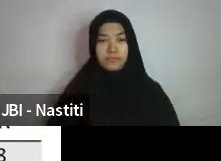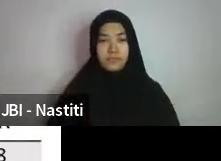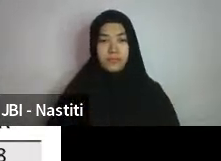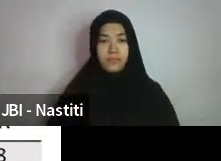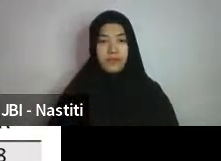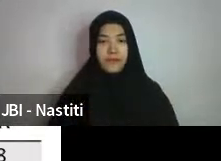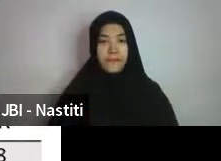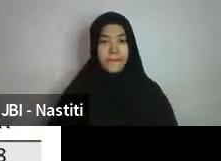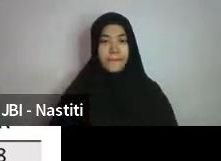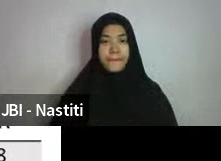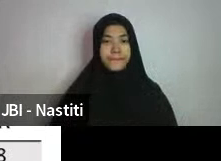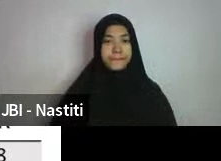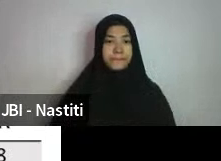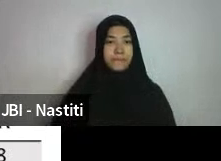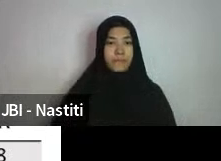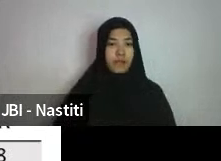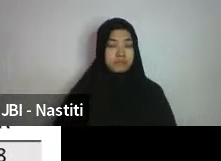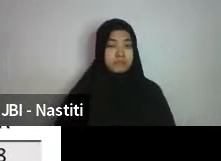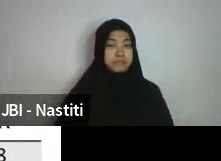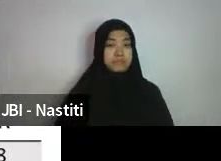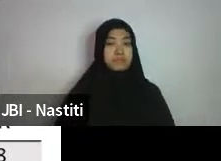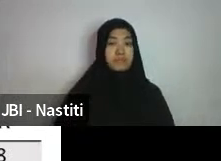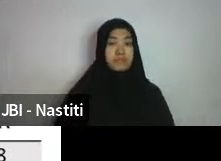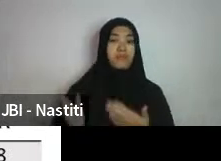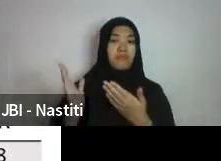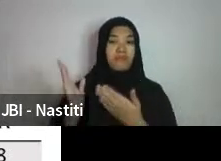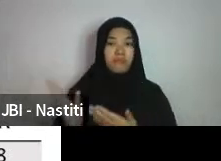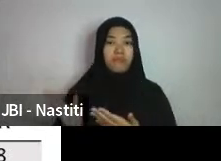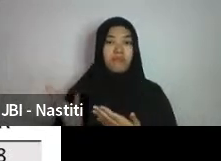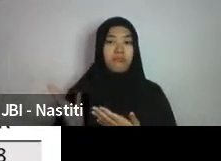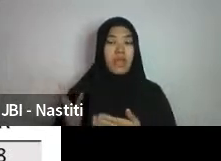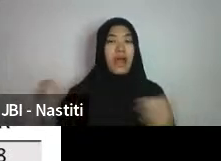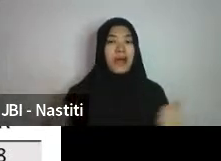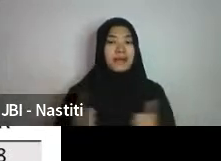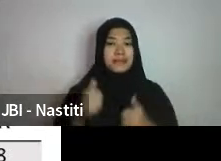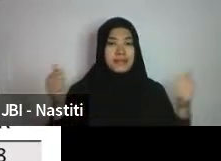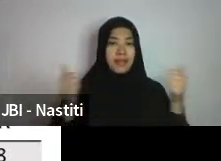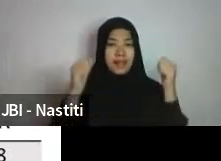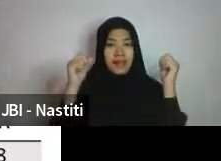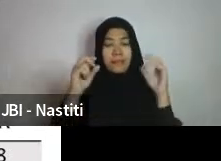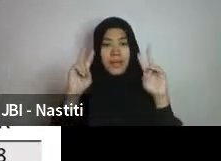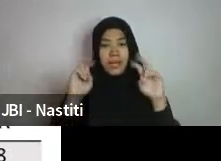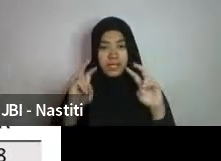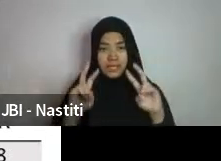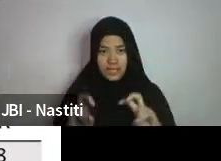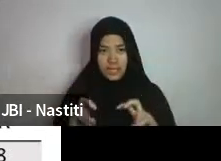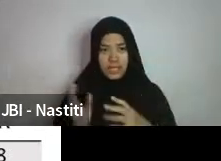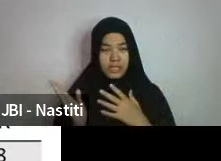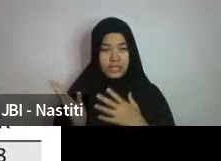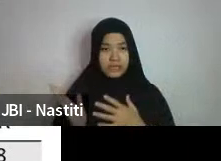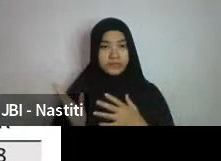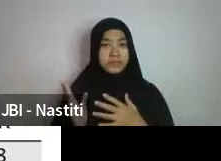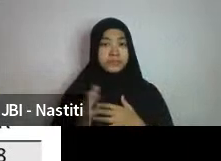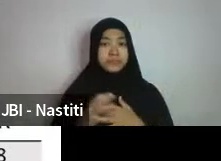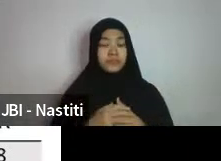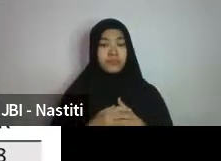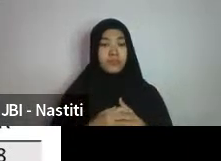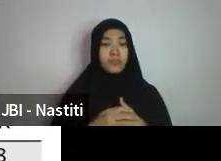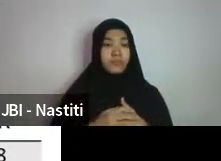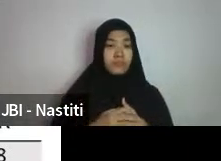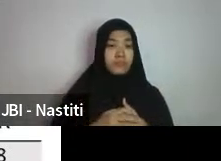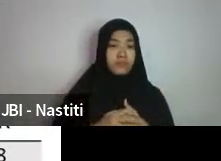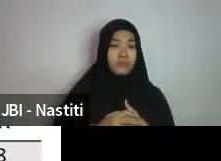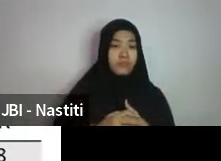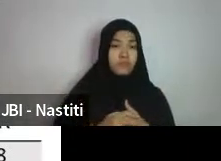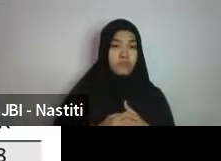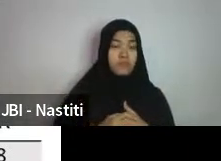less consistent group agreement responses were for statements that related to resources and meeting the needs